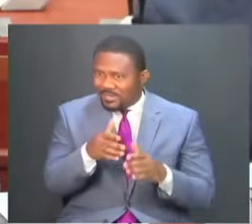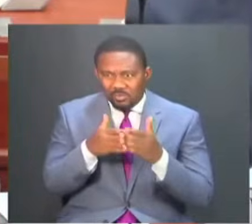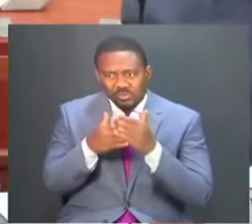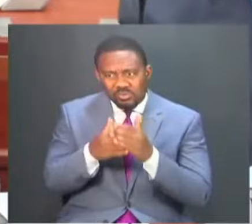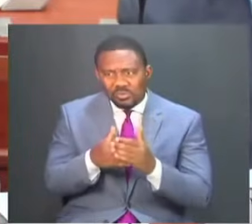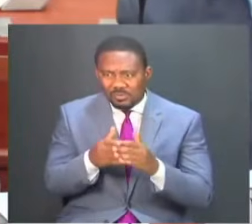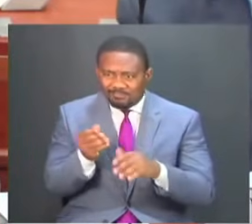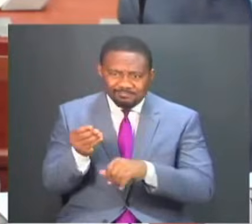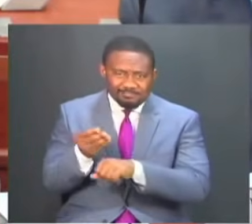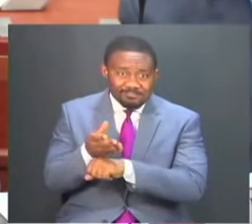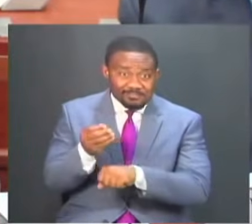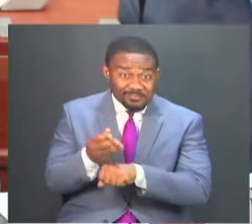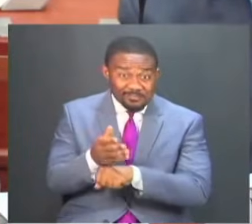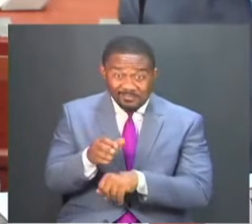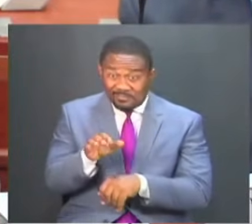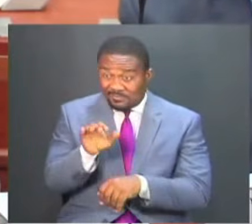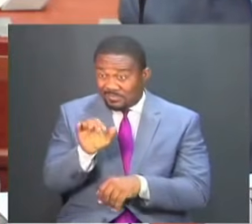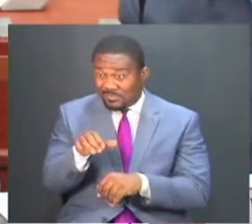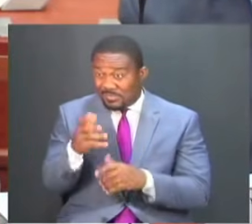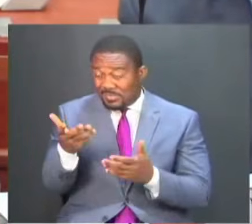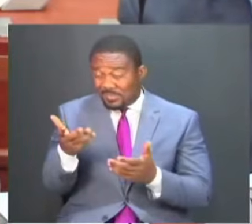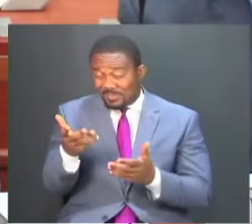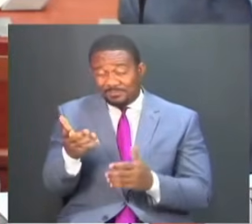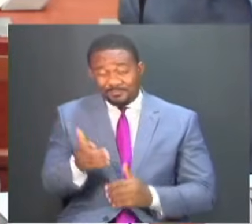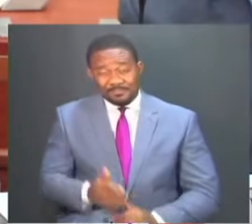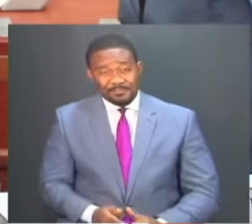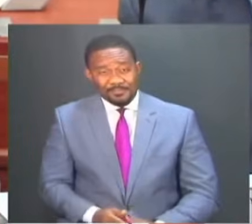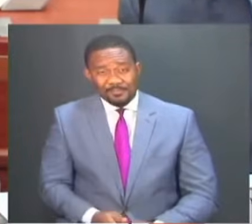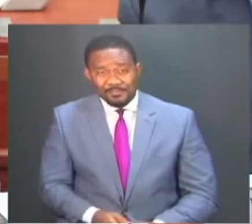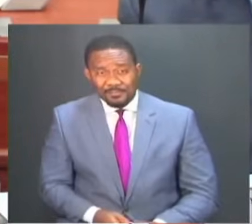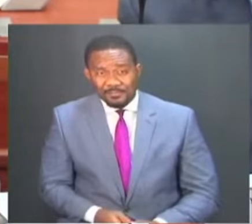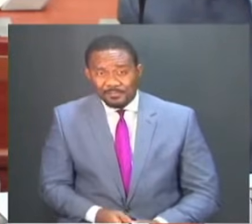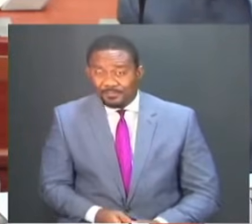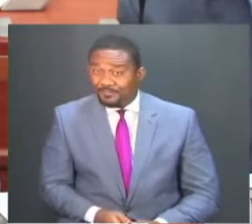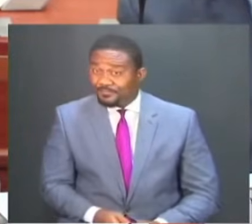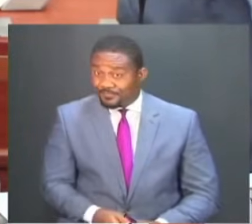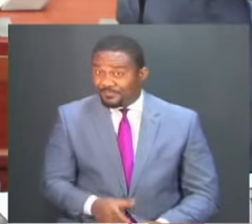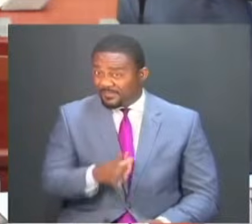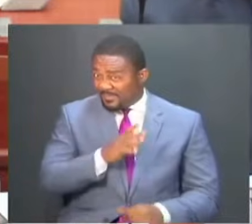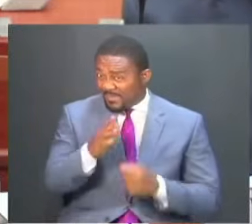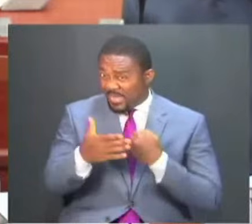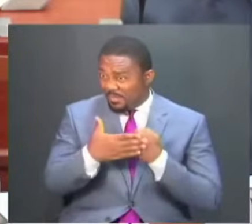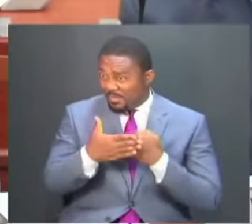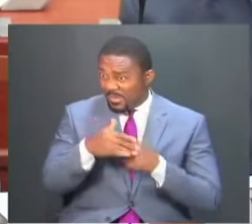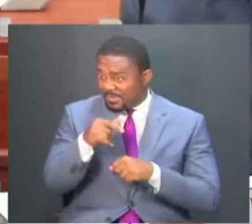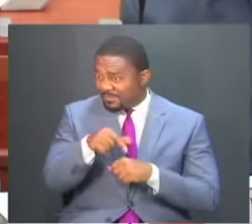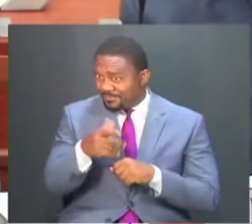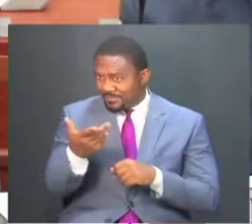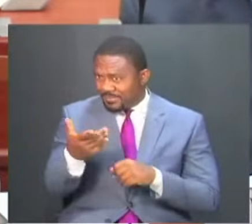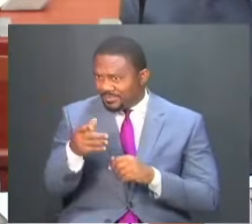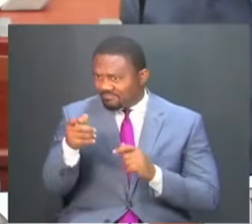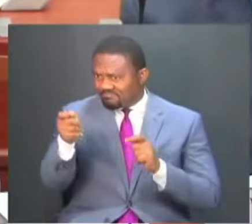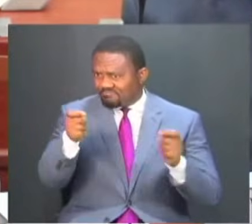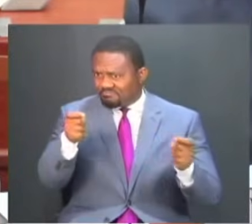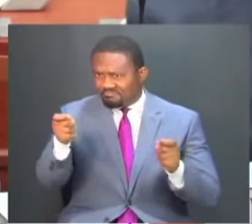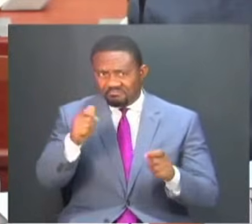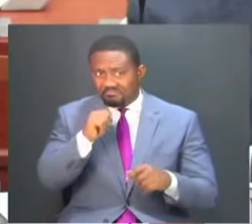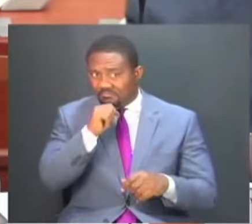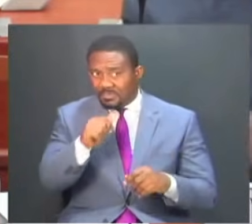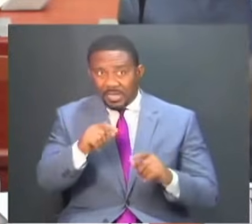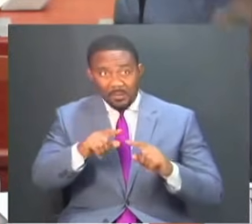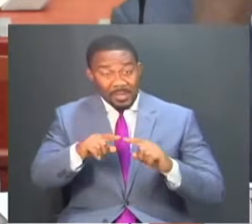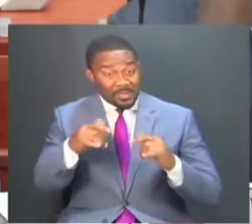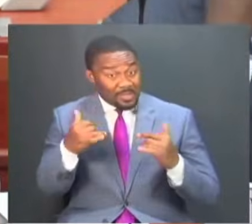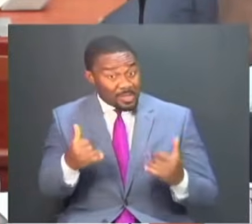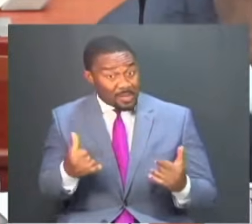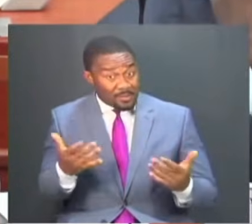shifts are happening outside the perimeter of the former financial system, the effects are beginning to echo